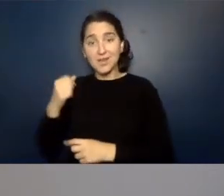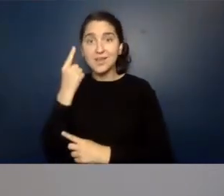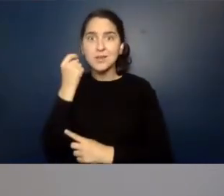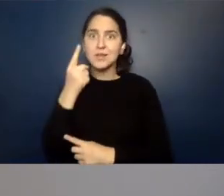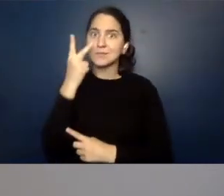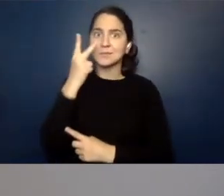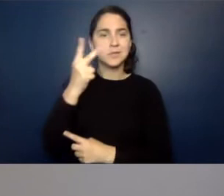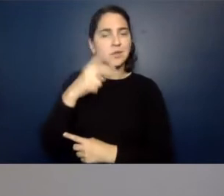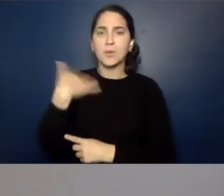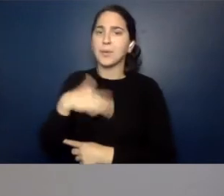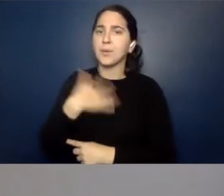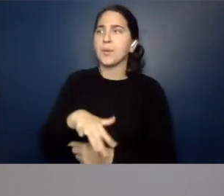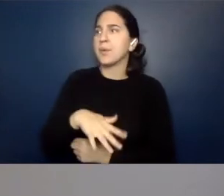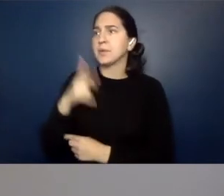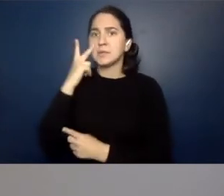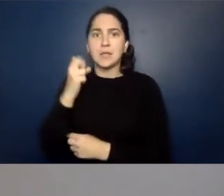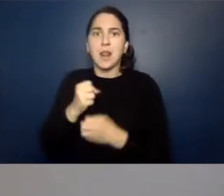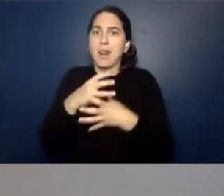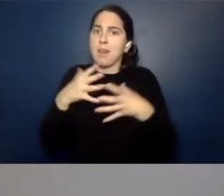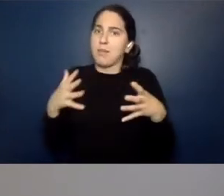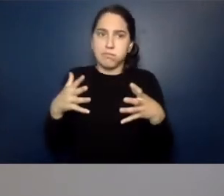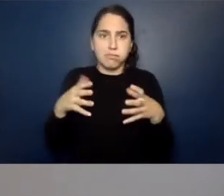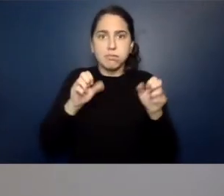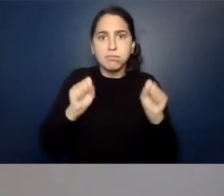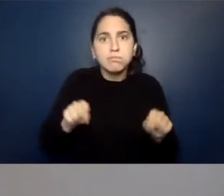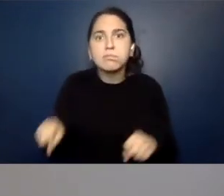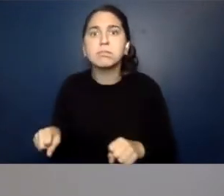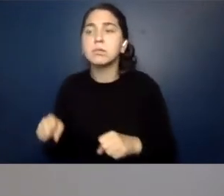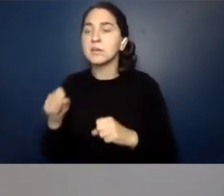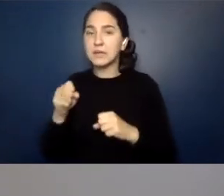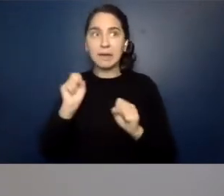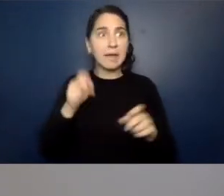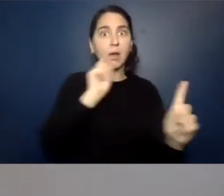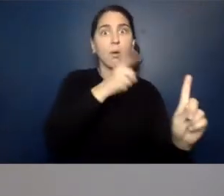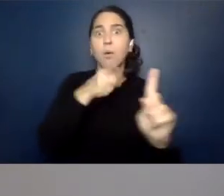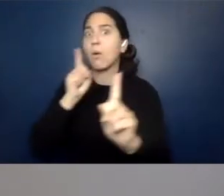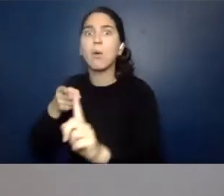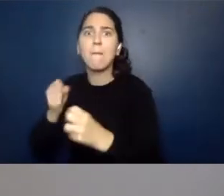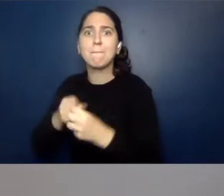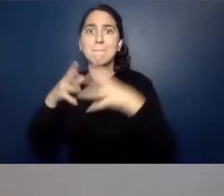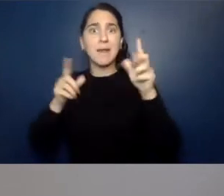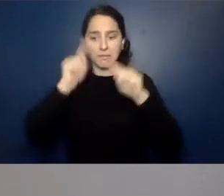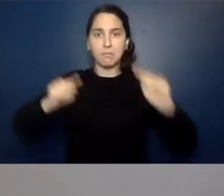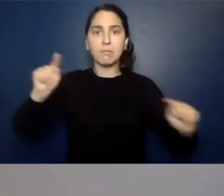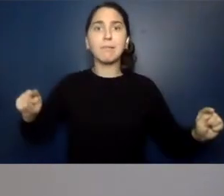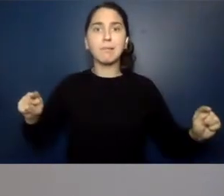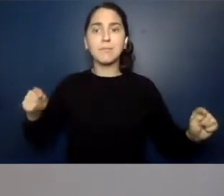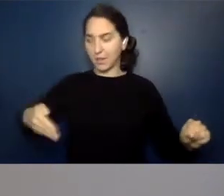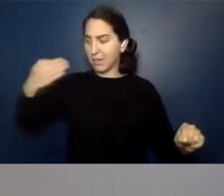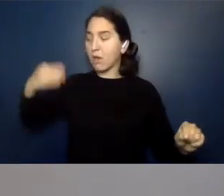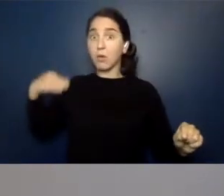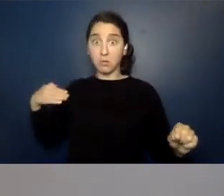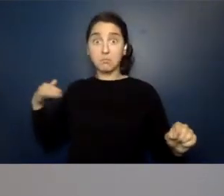pregnant with endless possibilities of where it could go, where it has been, and how it could help us. Now, of